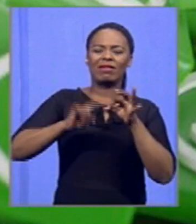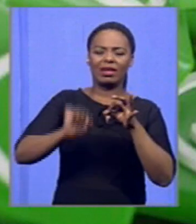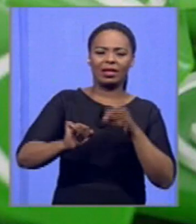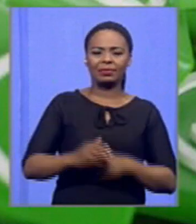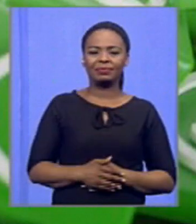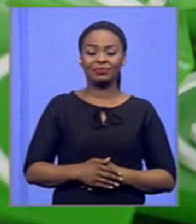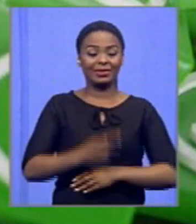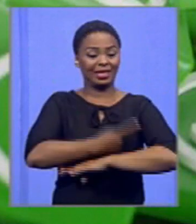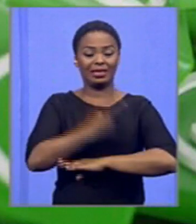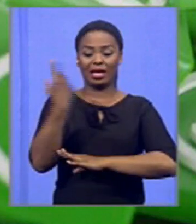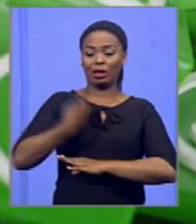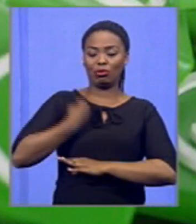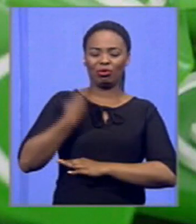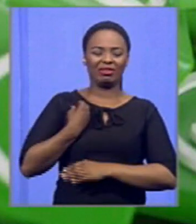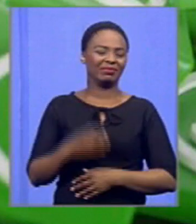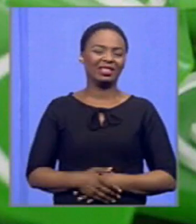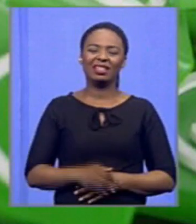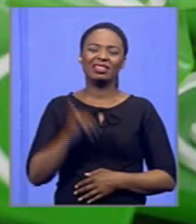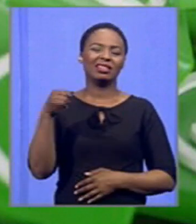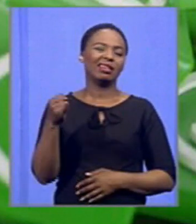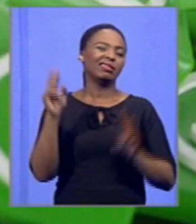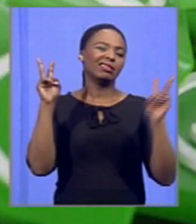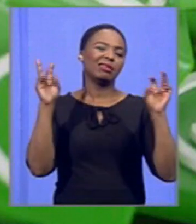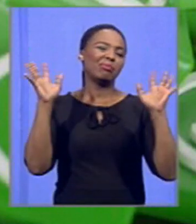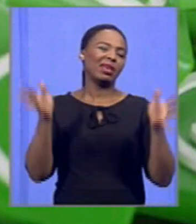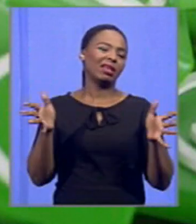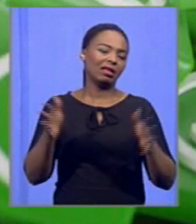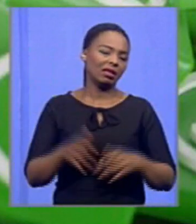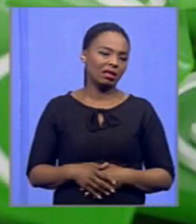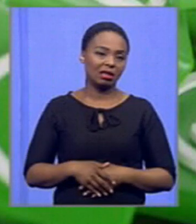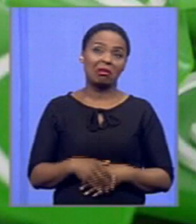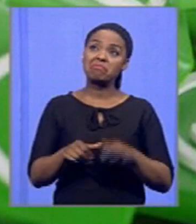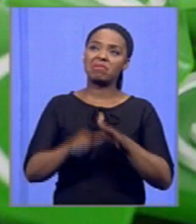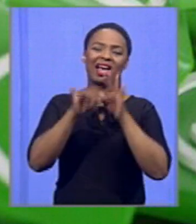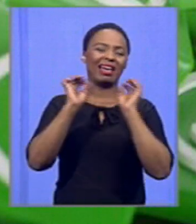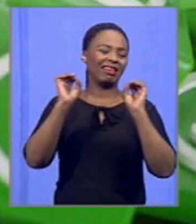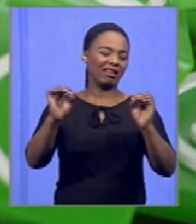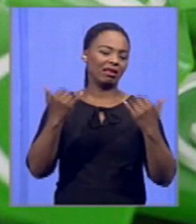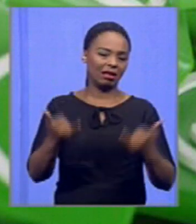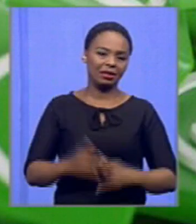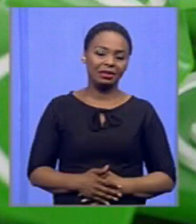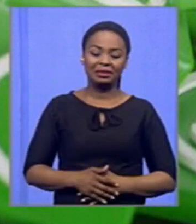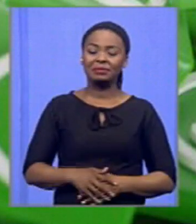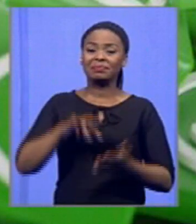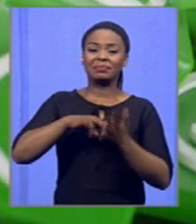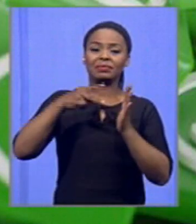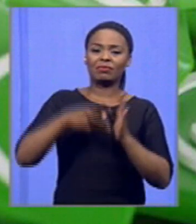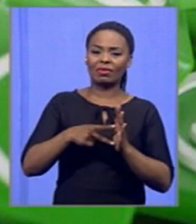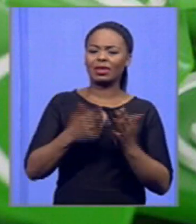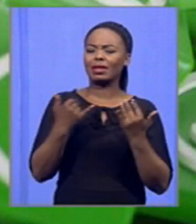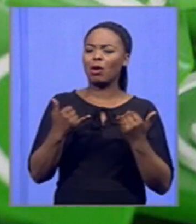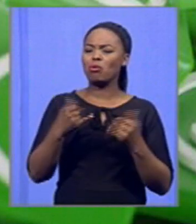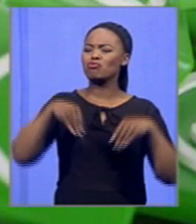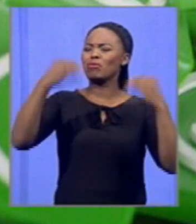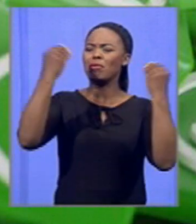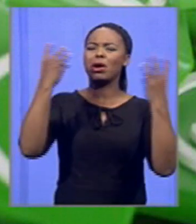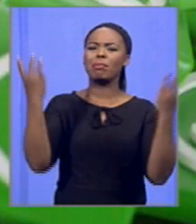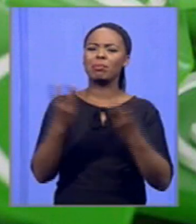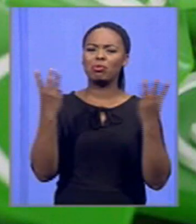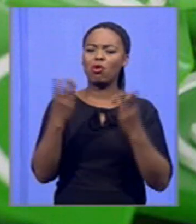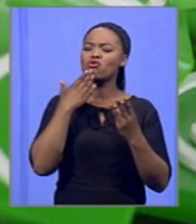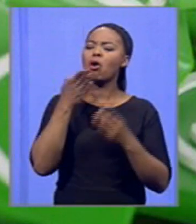ka lebitso. Boholo ba dintho tse bile go di a hlophiswa kapa ditlhophiso tsa letsatsi di etswa ke batho ba baholo be le hore ba ka hare